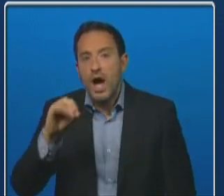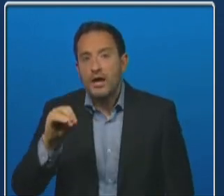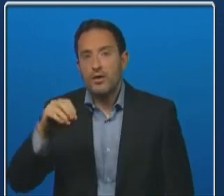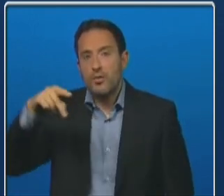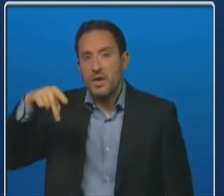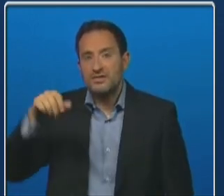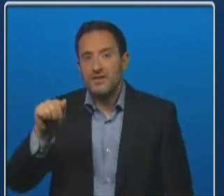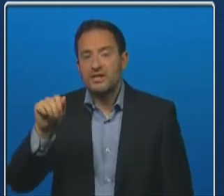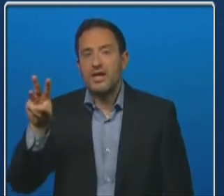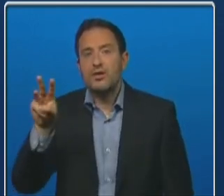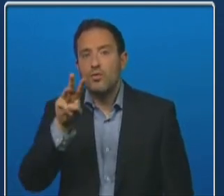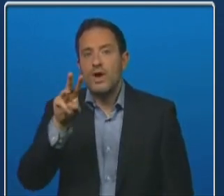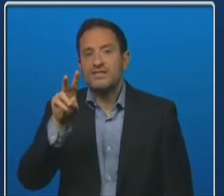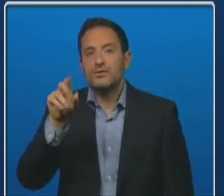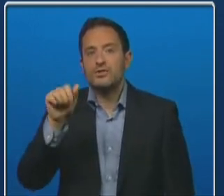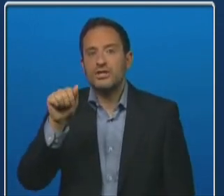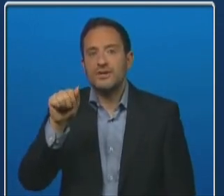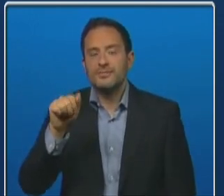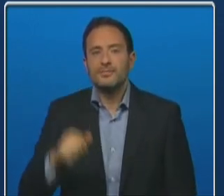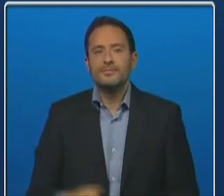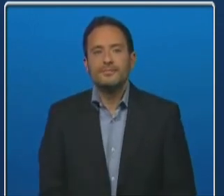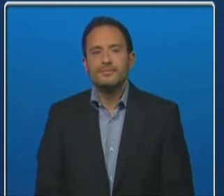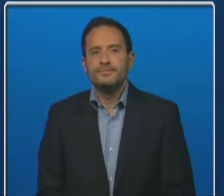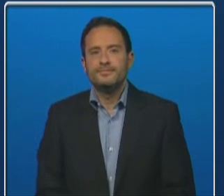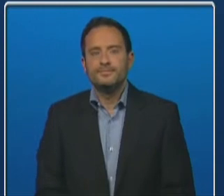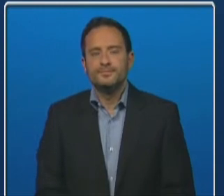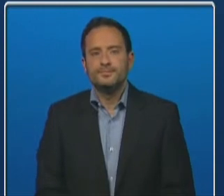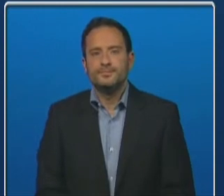Pennsylvania, and West Virginia.